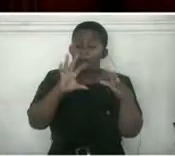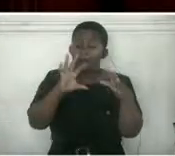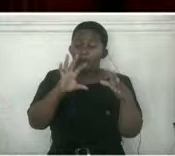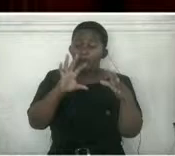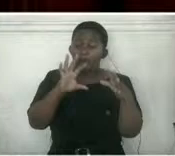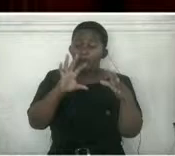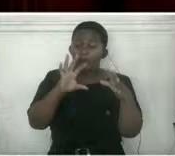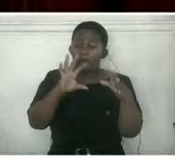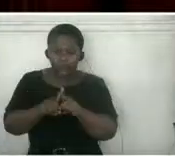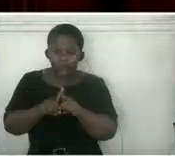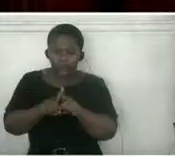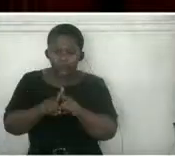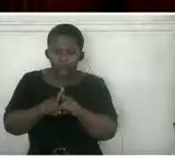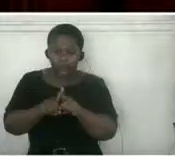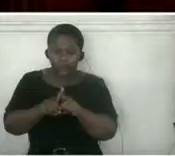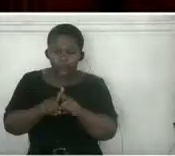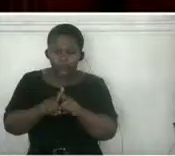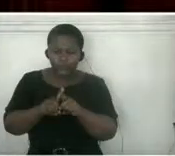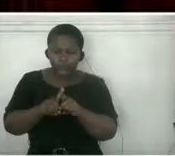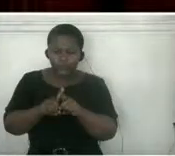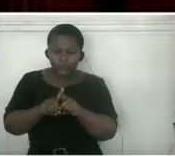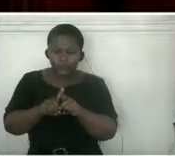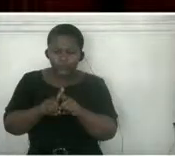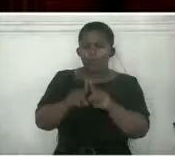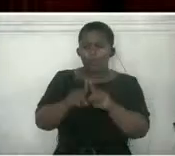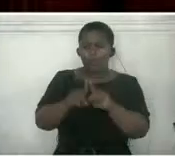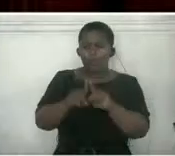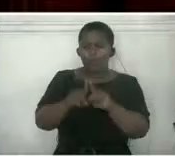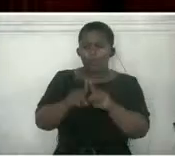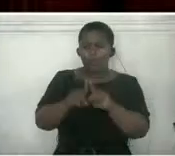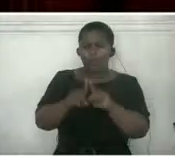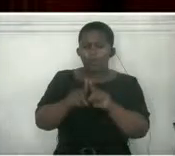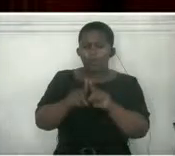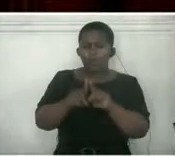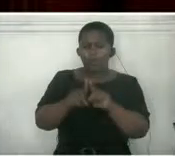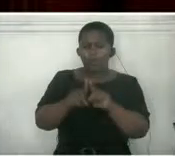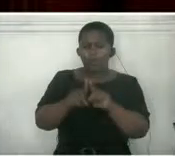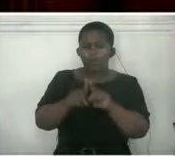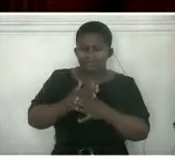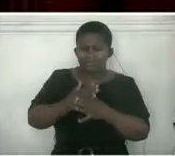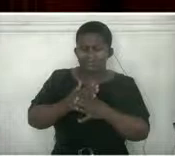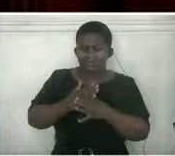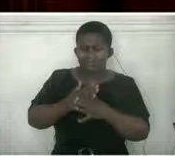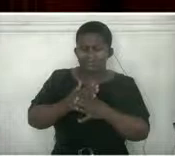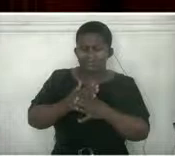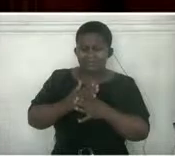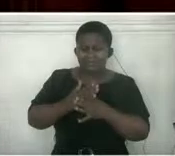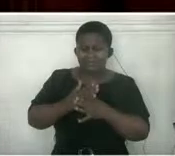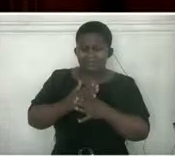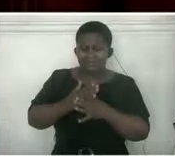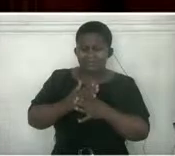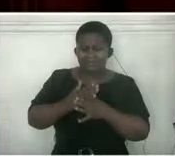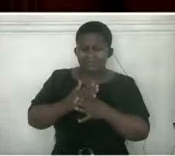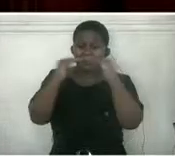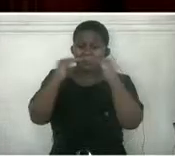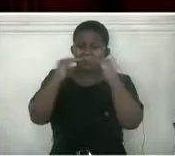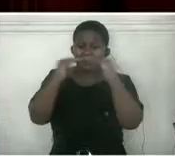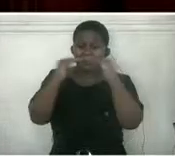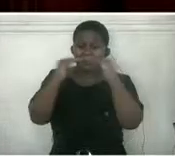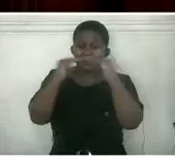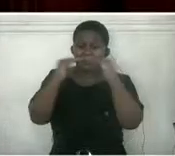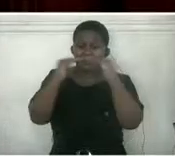the economy, and heightened the crisis of unemployment and inequality in our society.